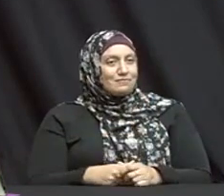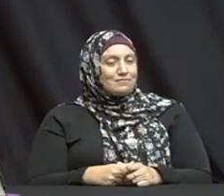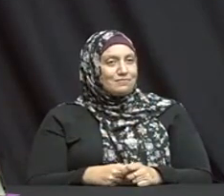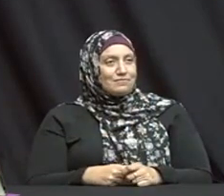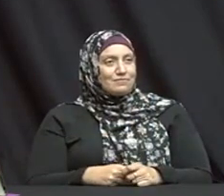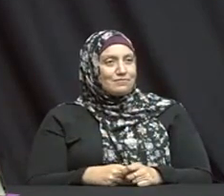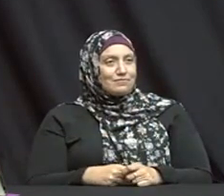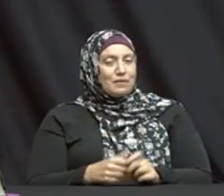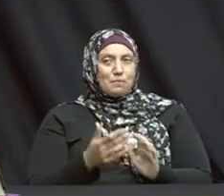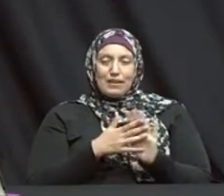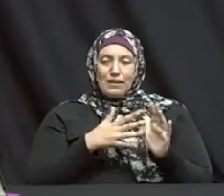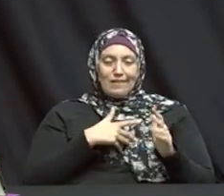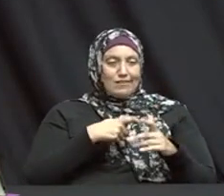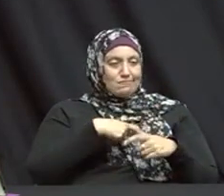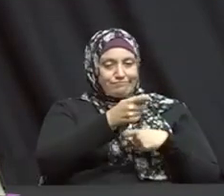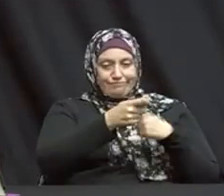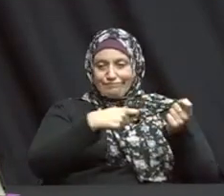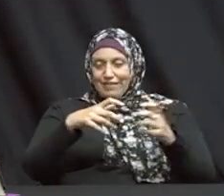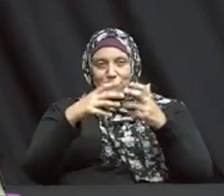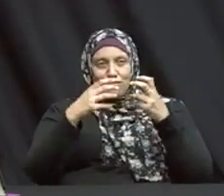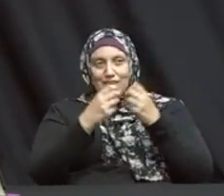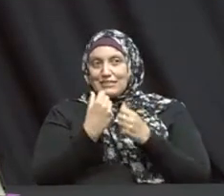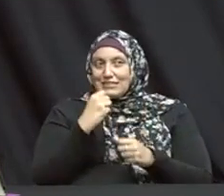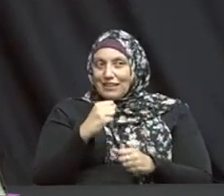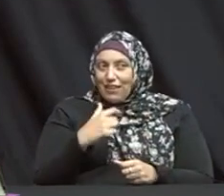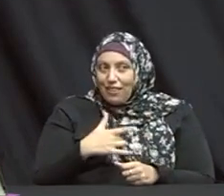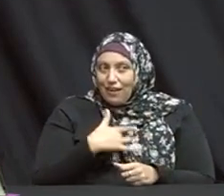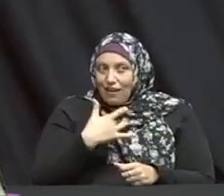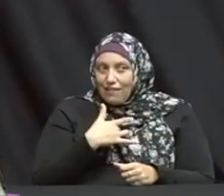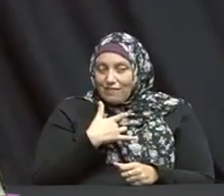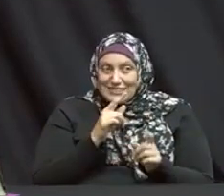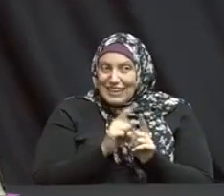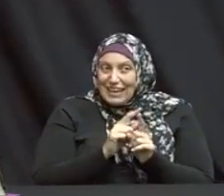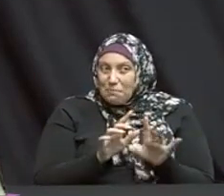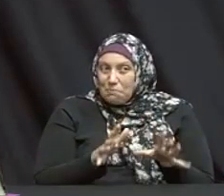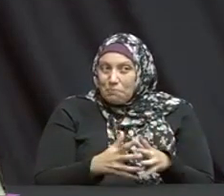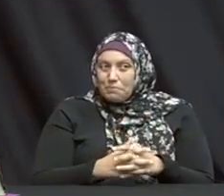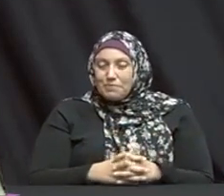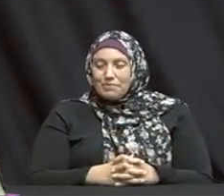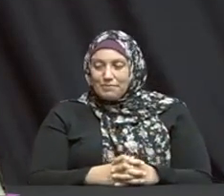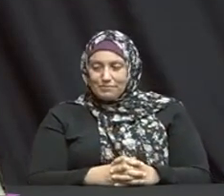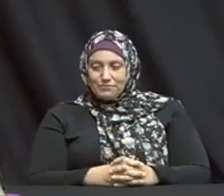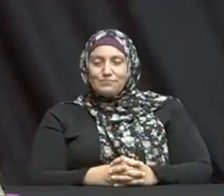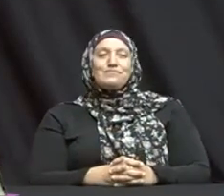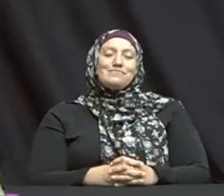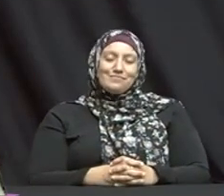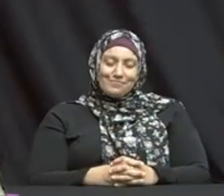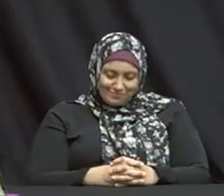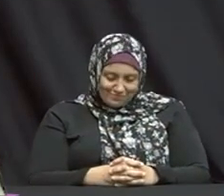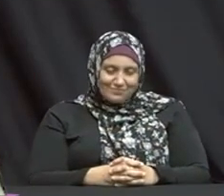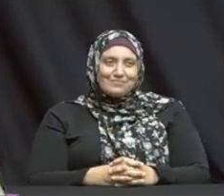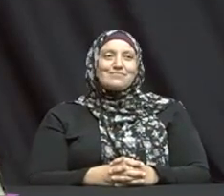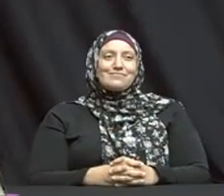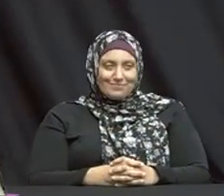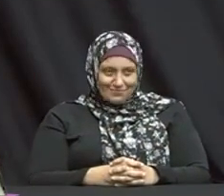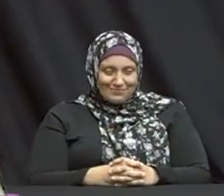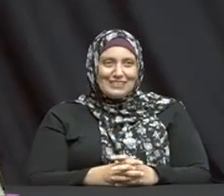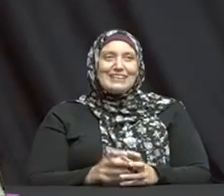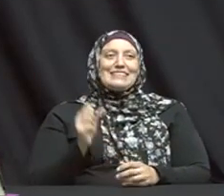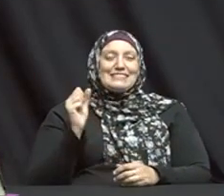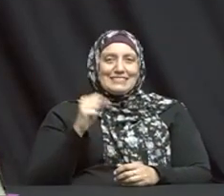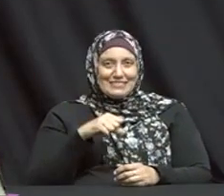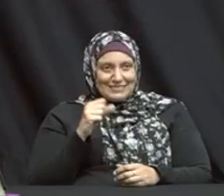distributing your estate and whatnot whilst you're still alive? Does that kind of fit into that? Would that work? Yes, very much so. Especially when there are